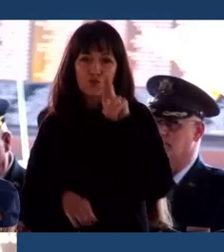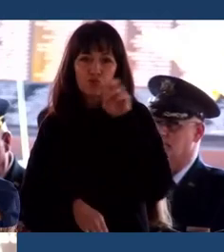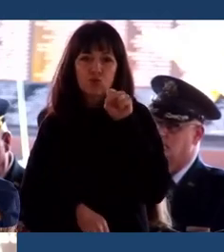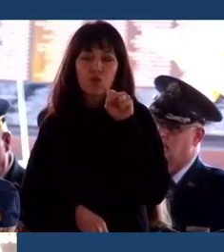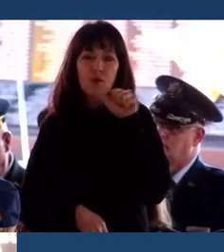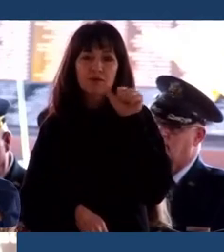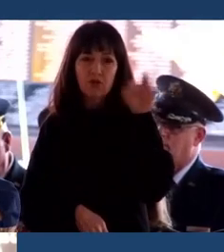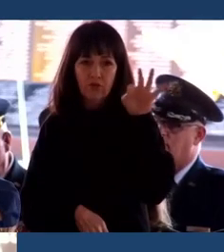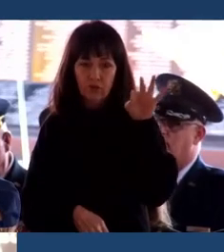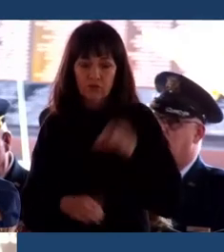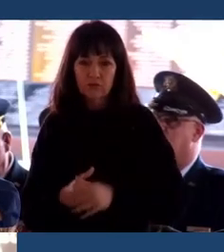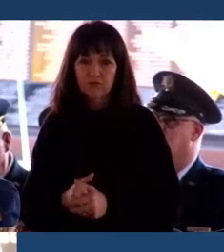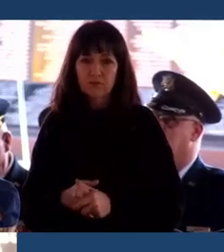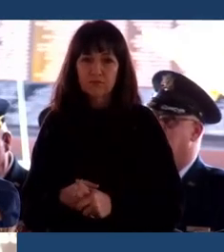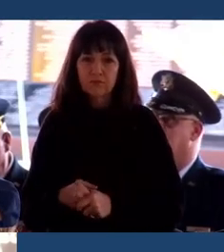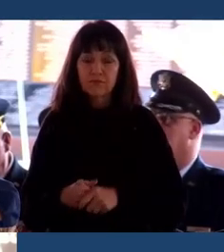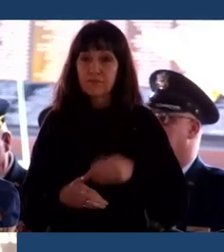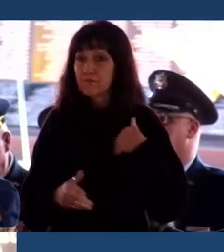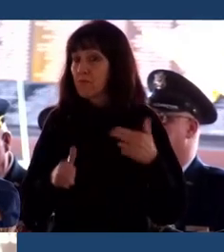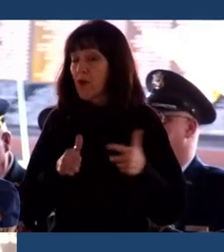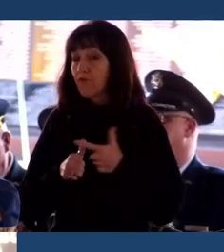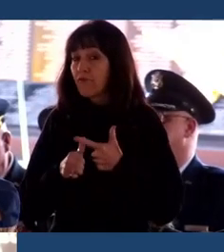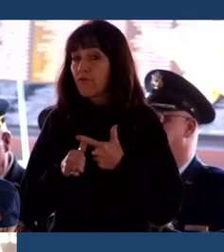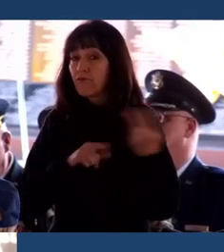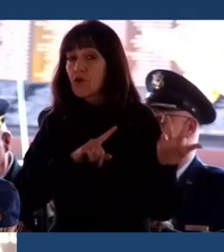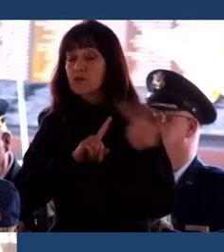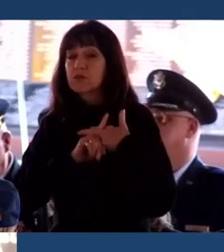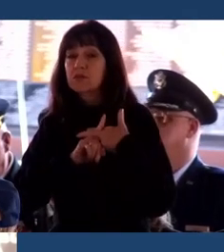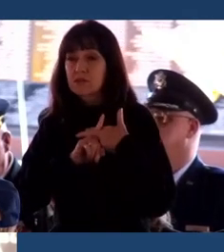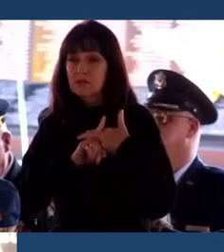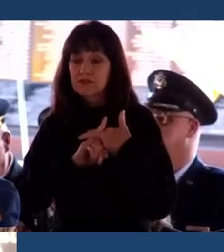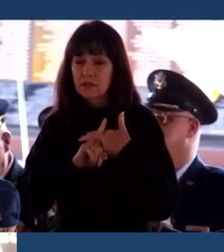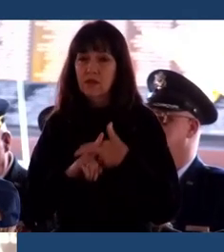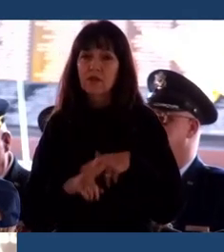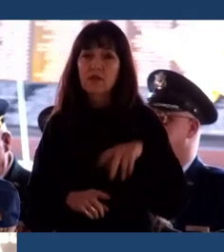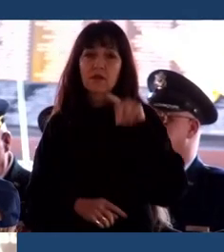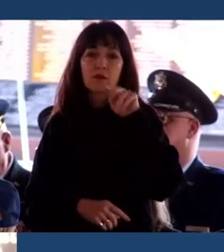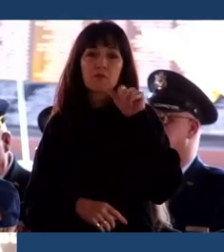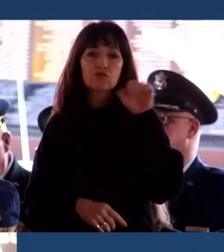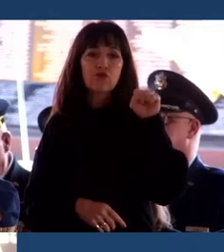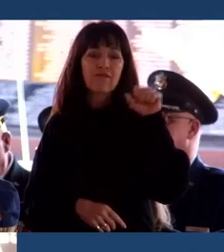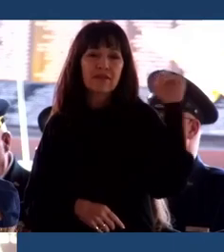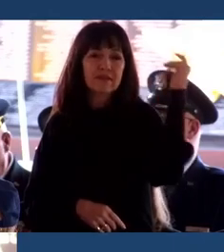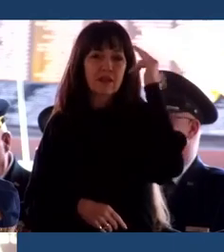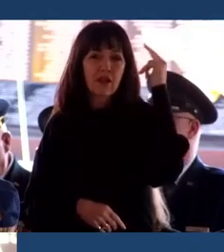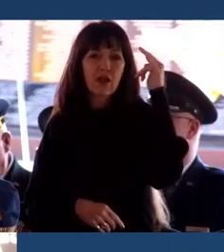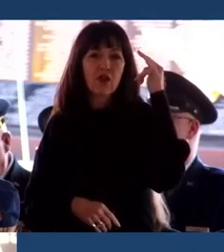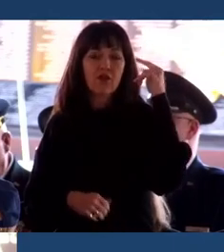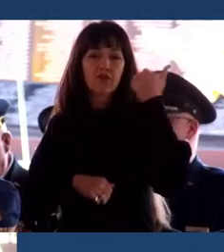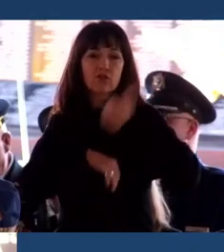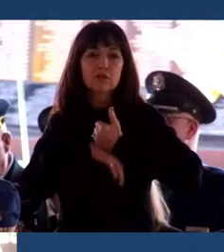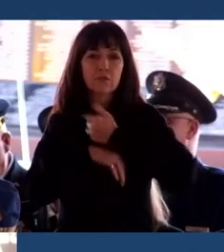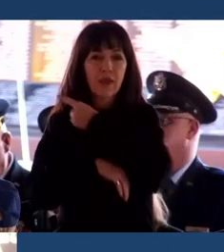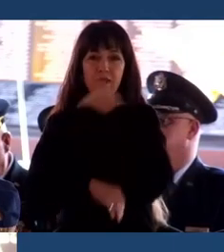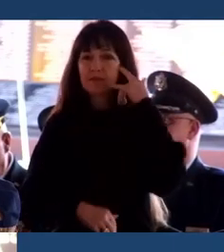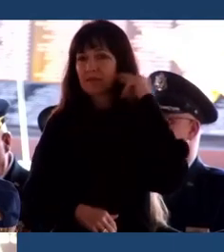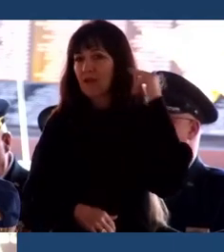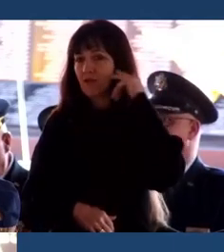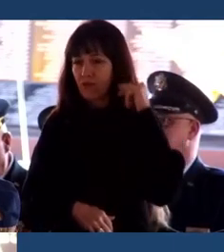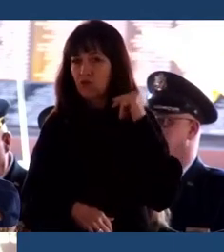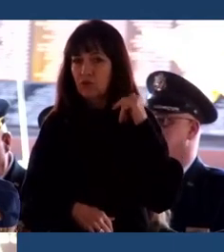Force. My first assignment was at Travis Air Force Base in California with the 60th Military Airlift